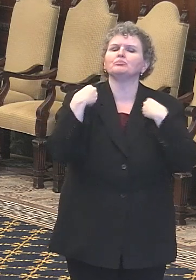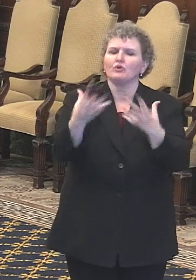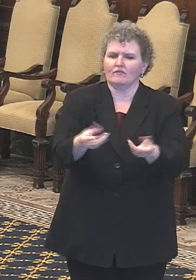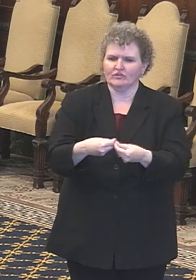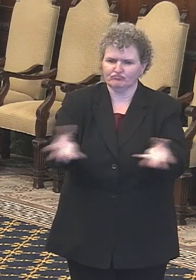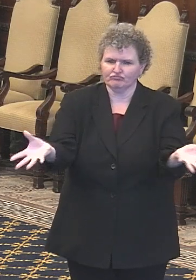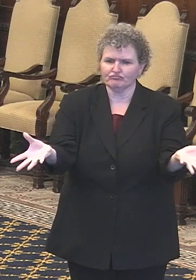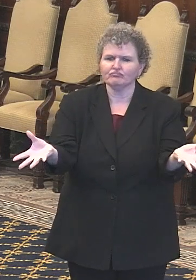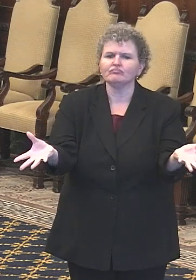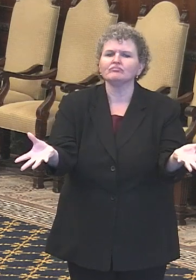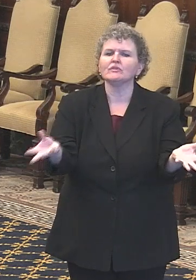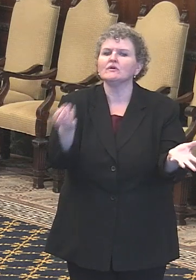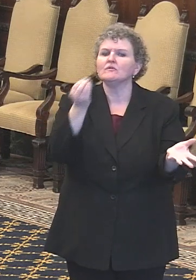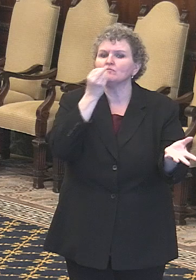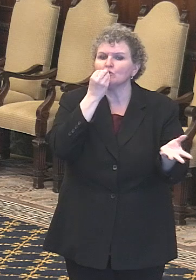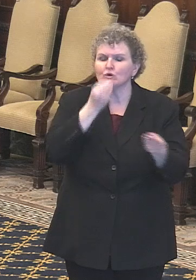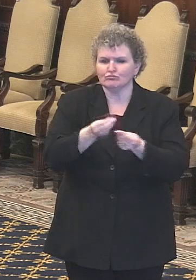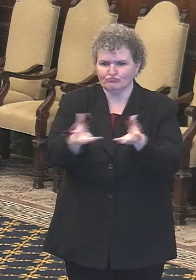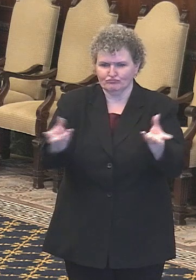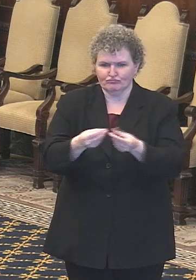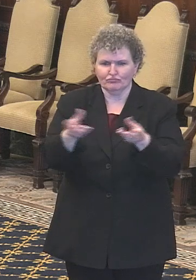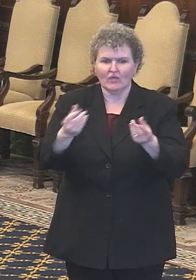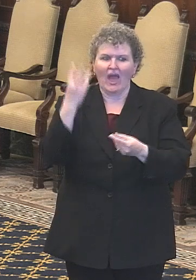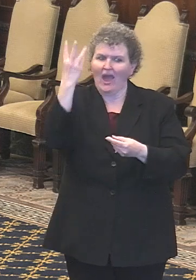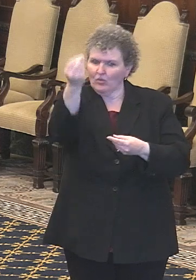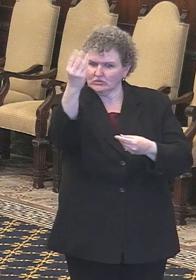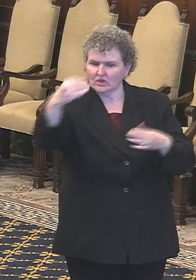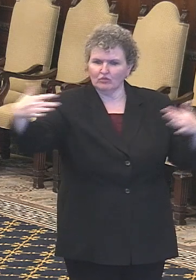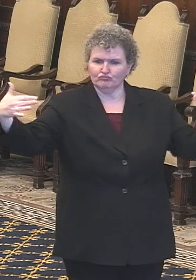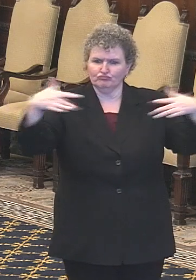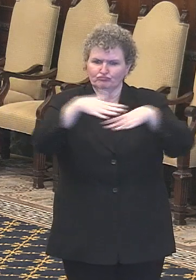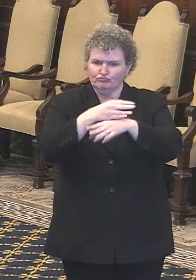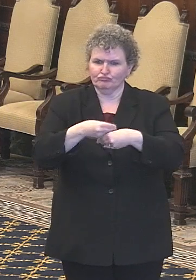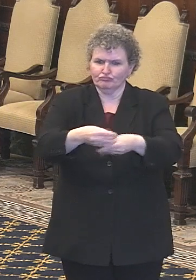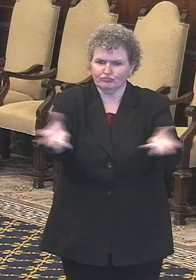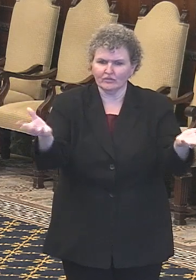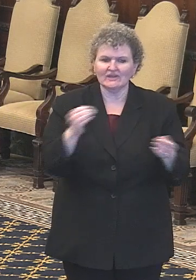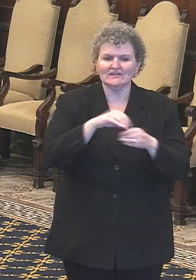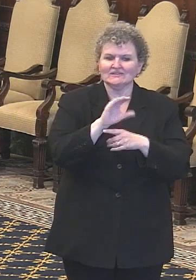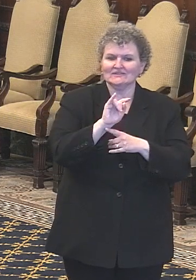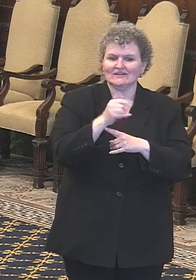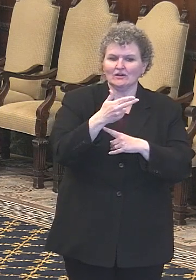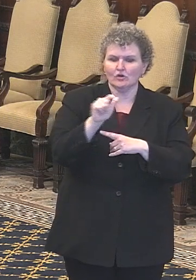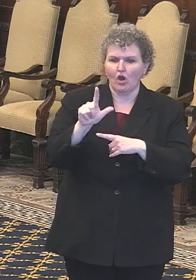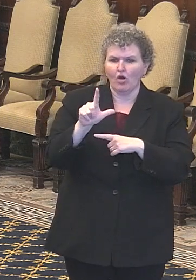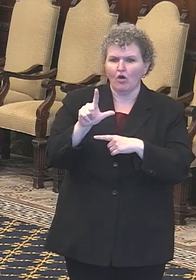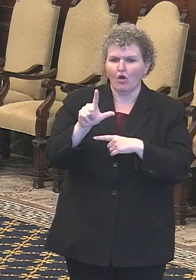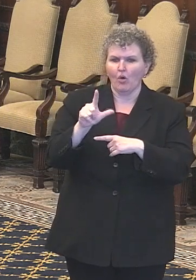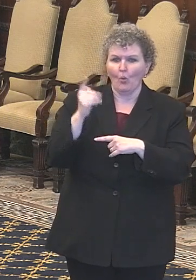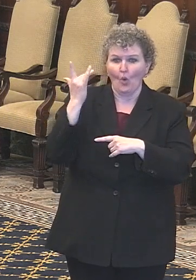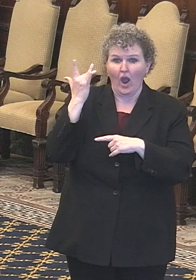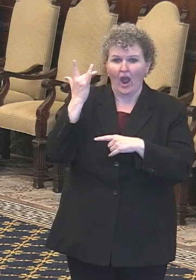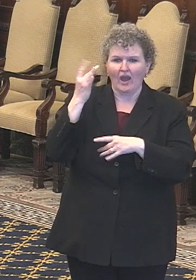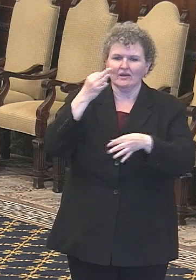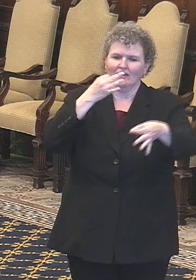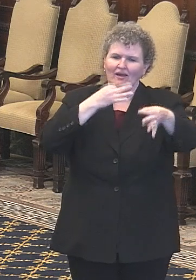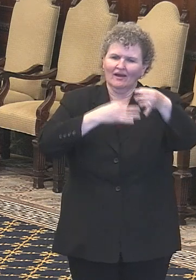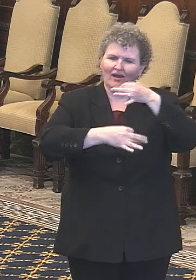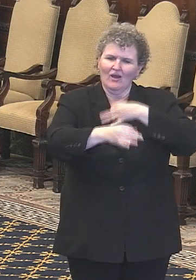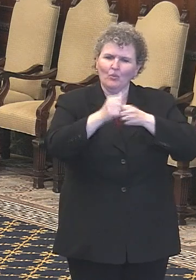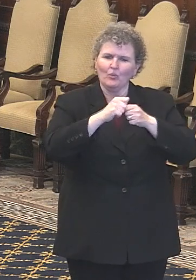or homeless families? So we're reviewing our protocols for entrance into the quarantine site.